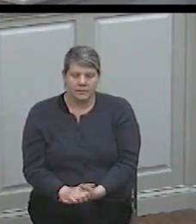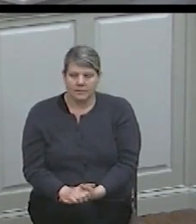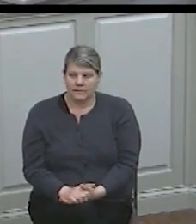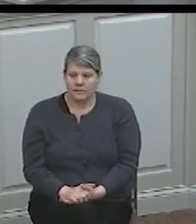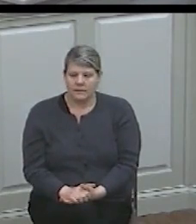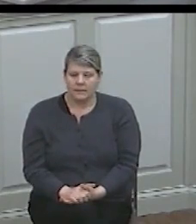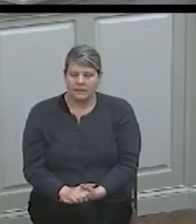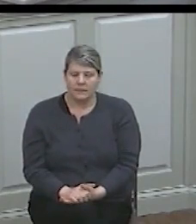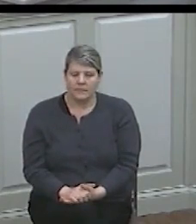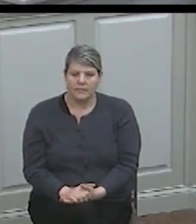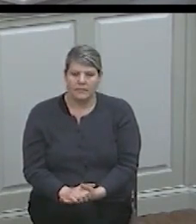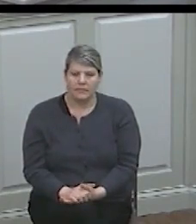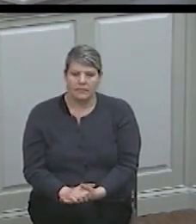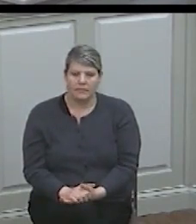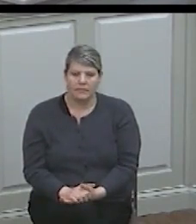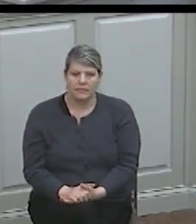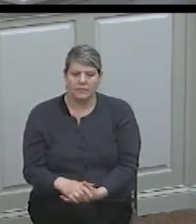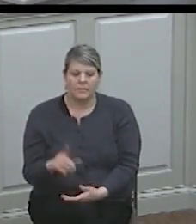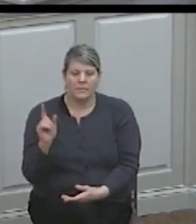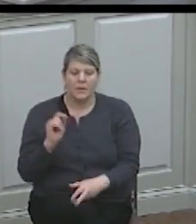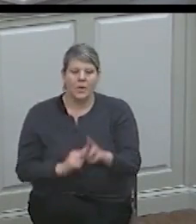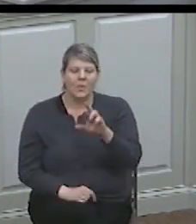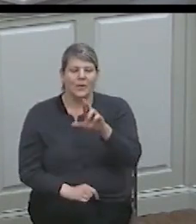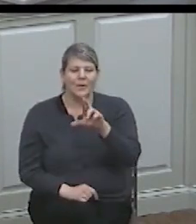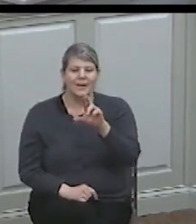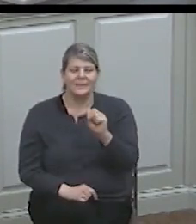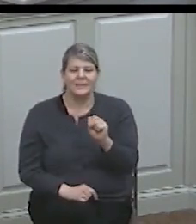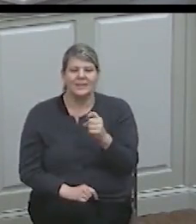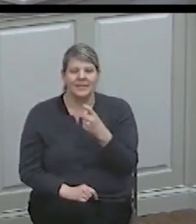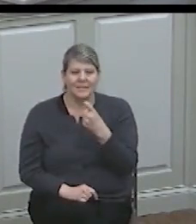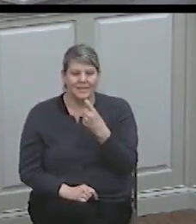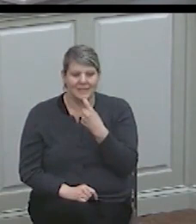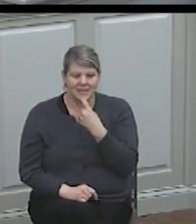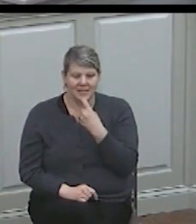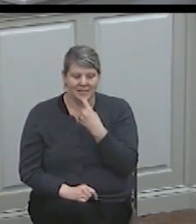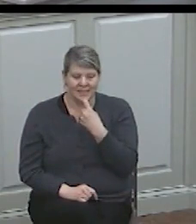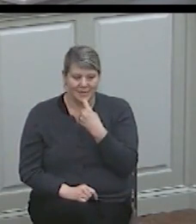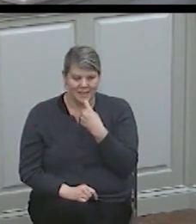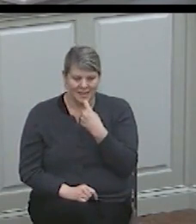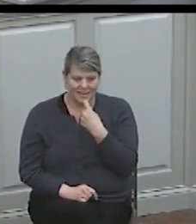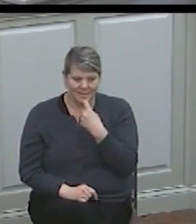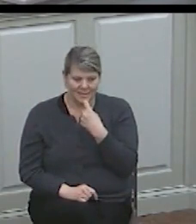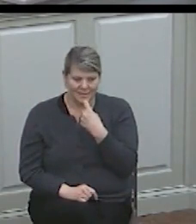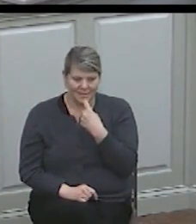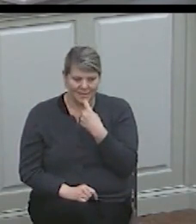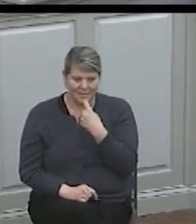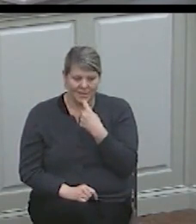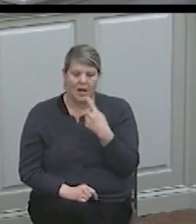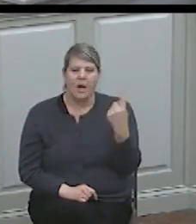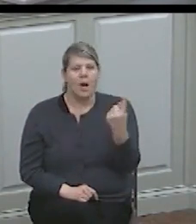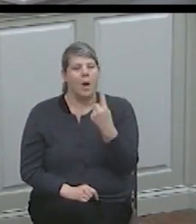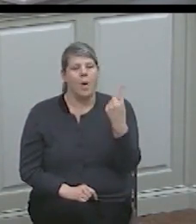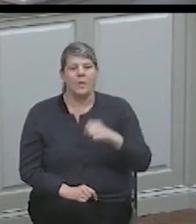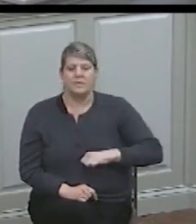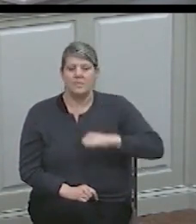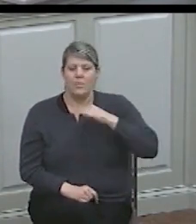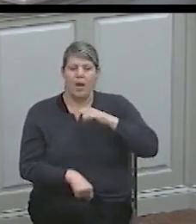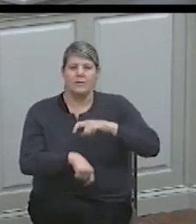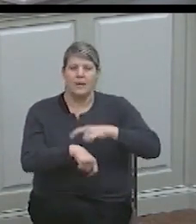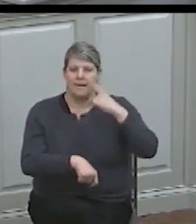Sure, I'd like to make... There we go. You know, it's always a proud moment for us here in the City Commission when we